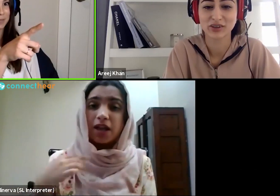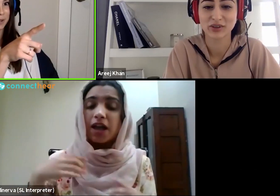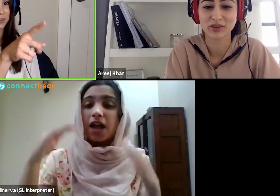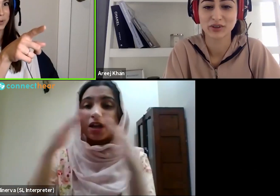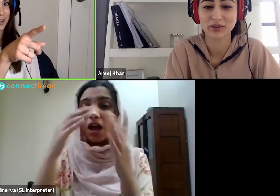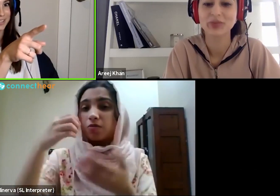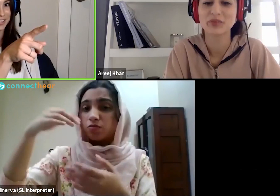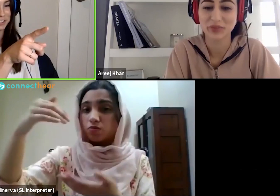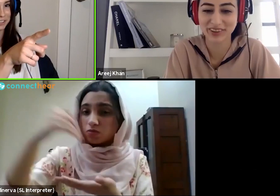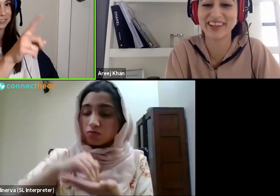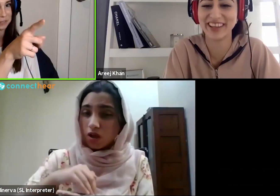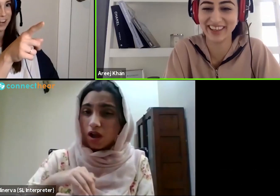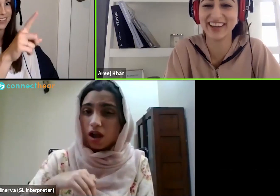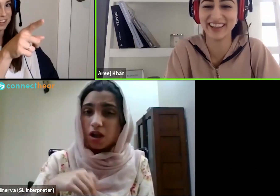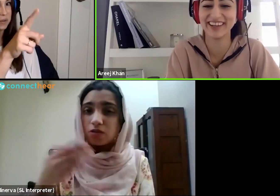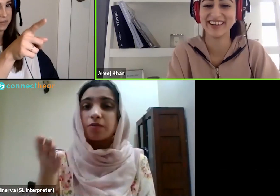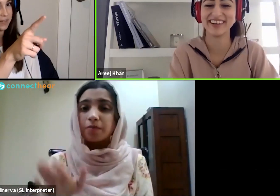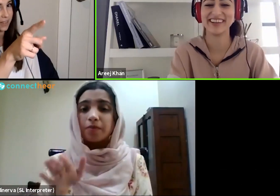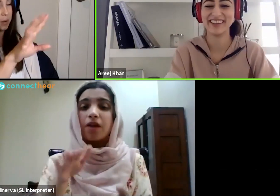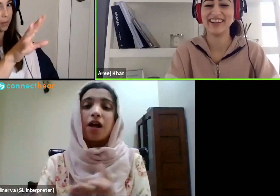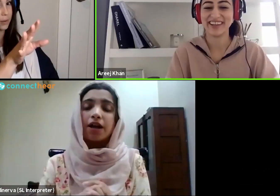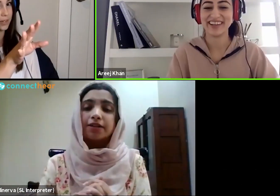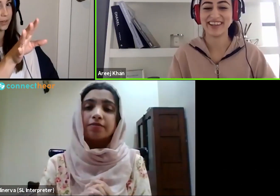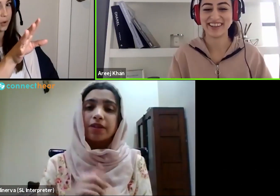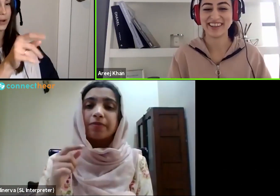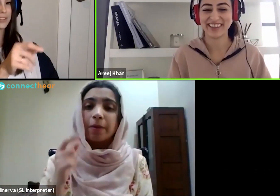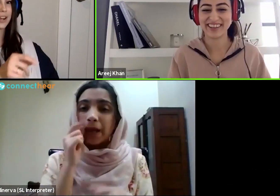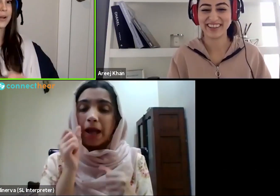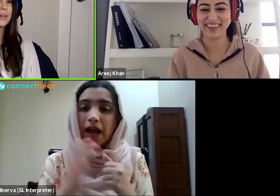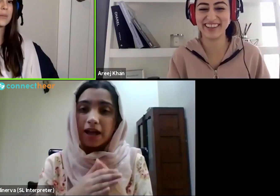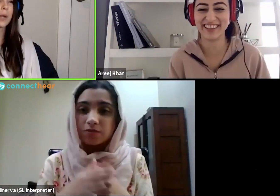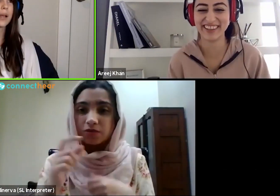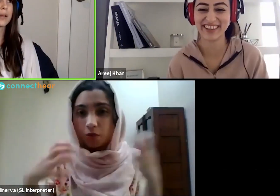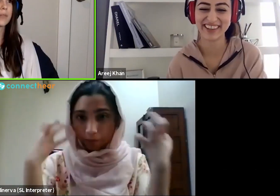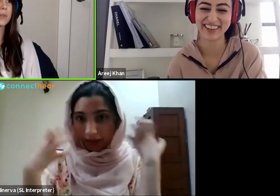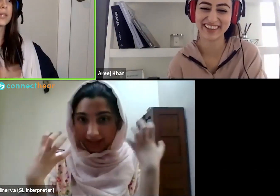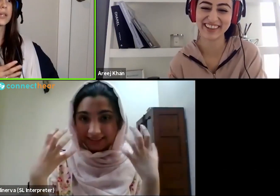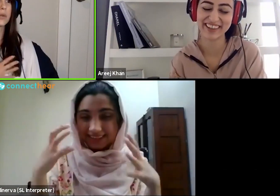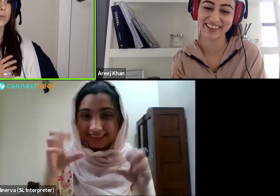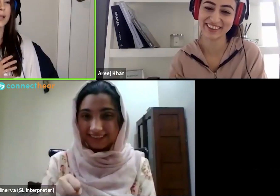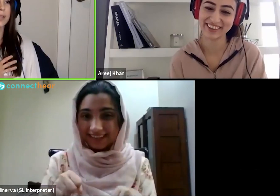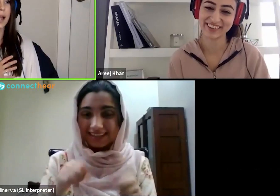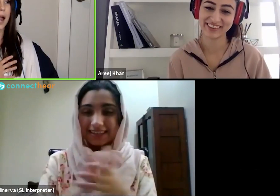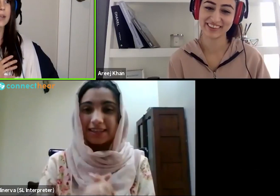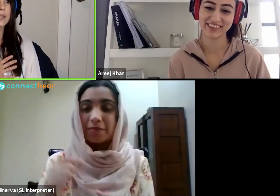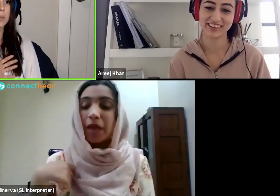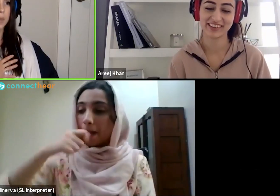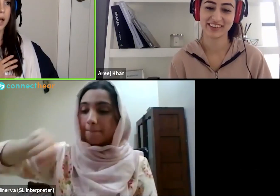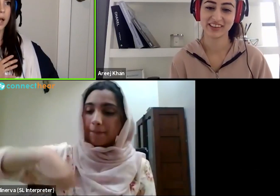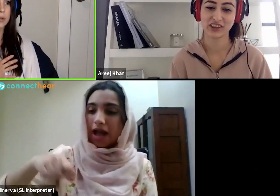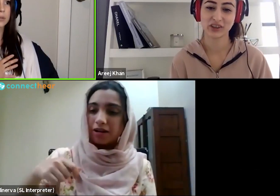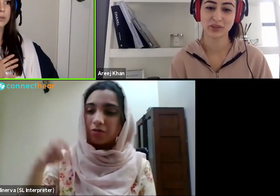know we talked about the noise in the kitchen, but so I don't want to deal with more noise, but for me, he respects that I need